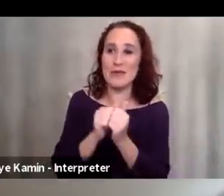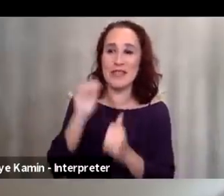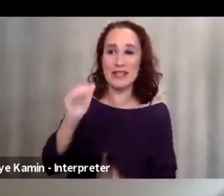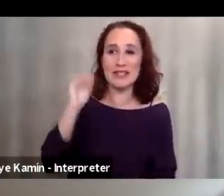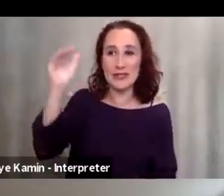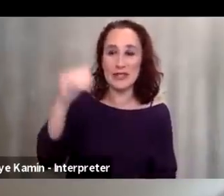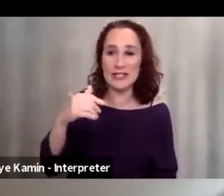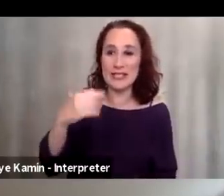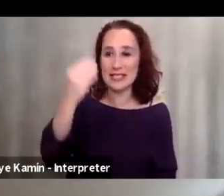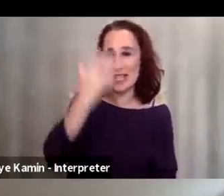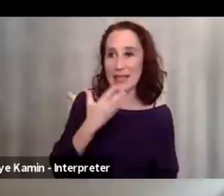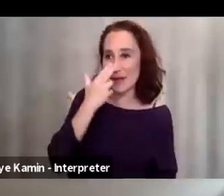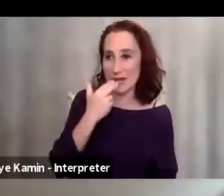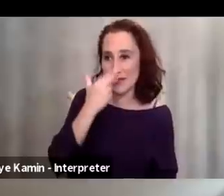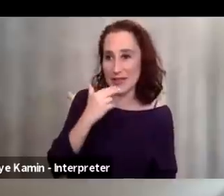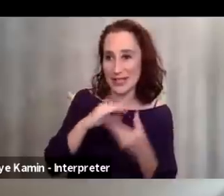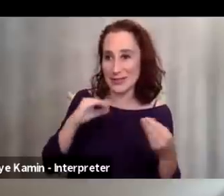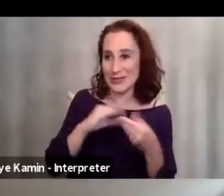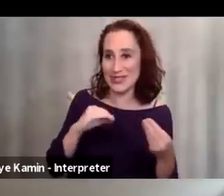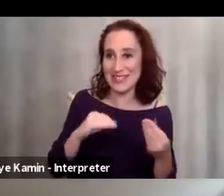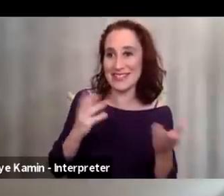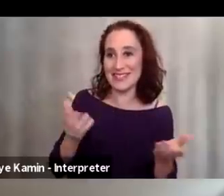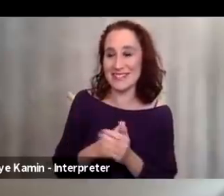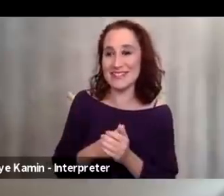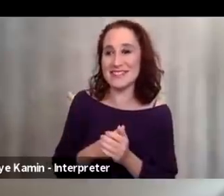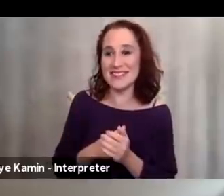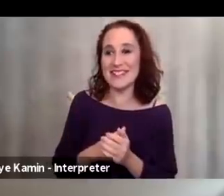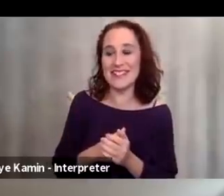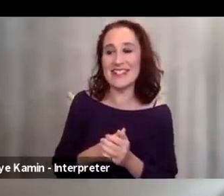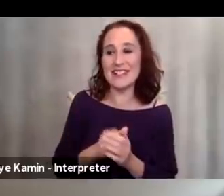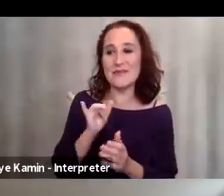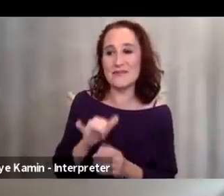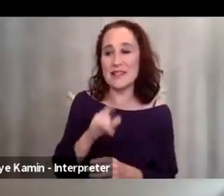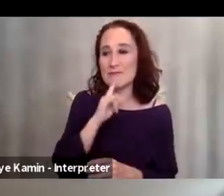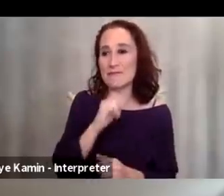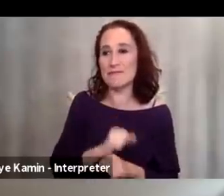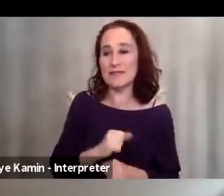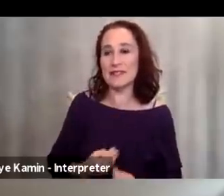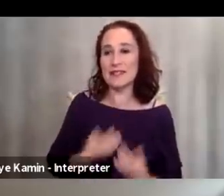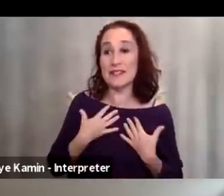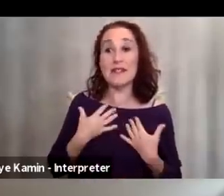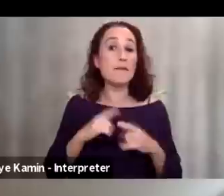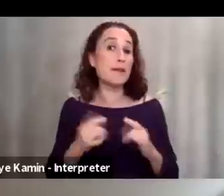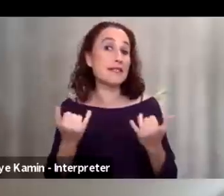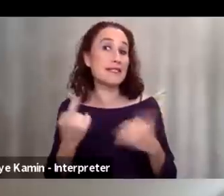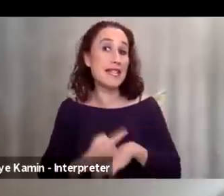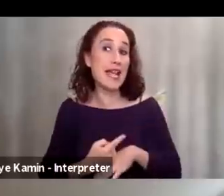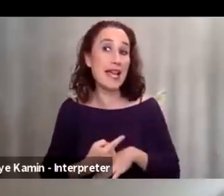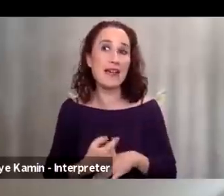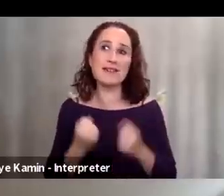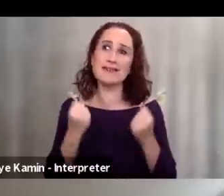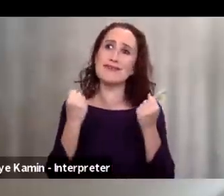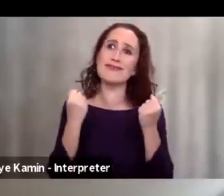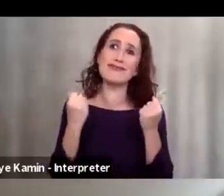was telling me a funny story. And that's the kind of stuff that has really inspired me. But, like, today, I mean, there's so